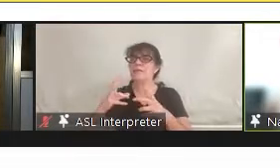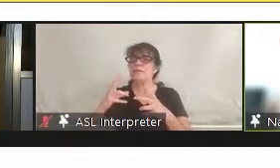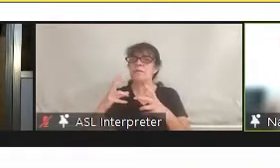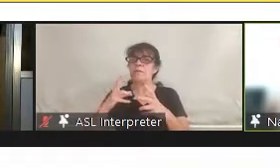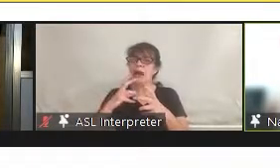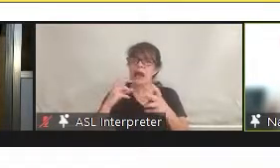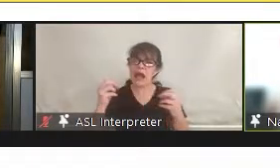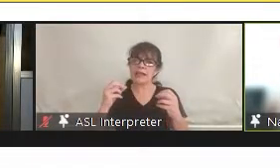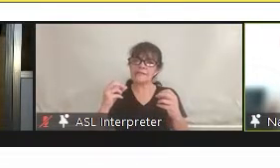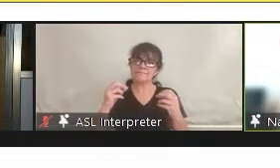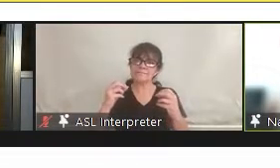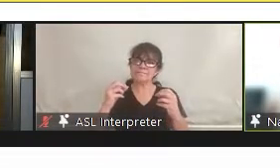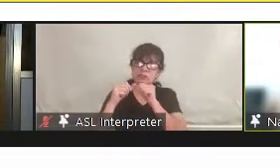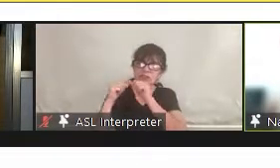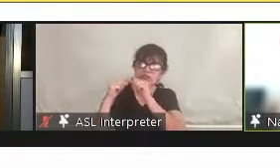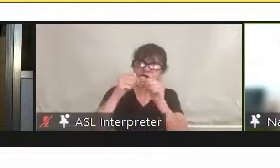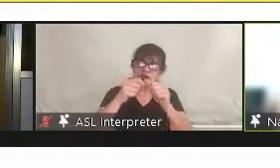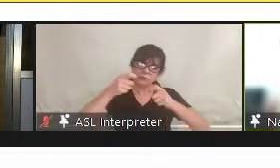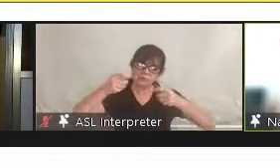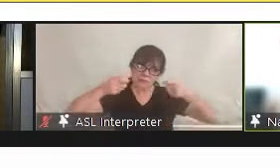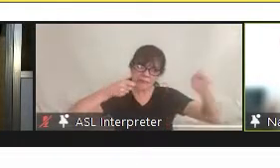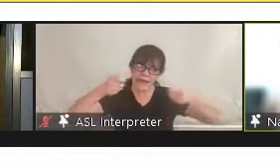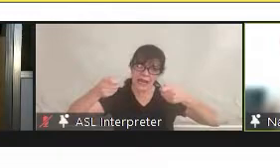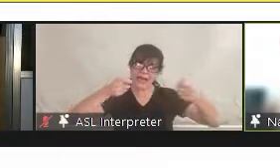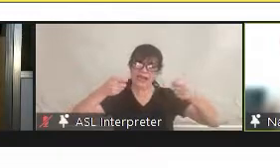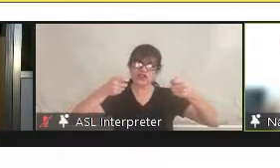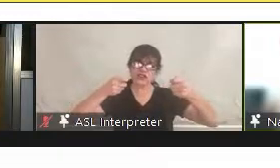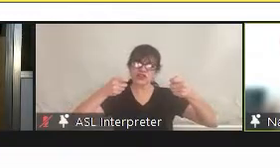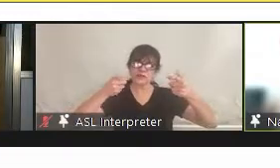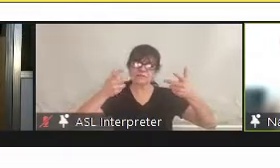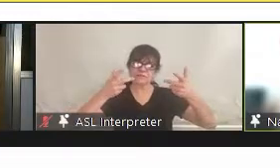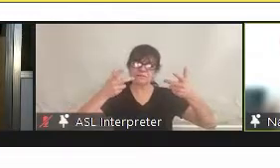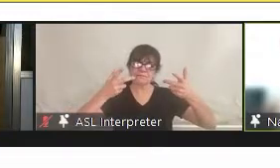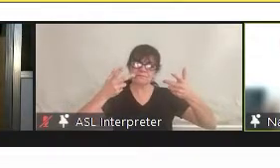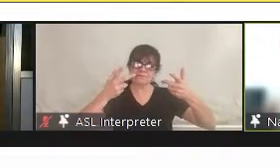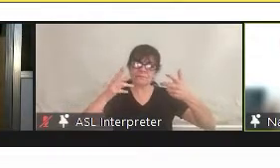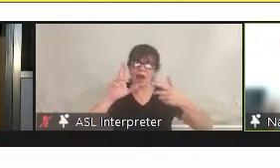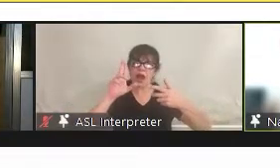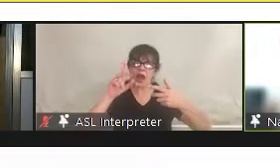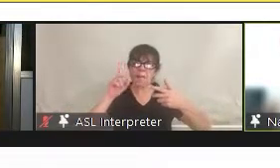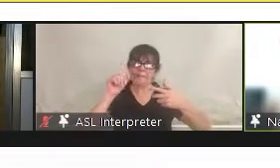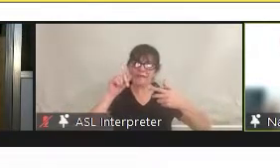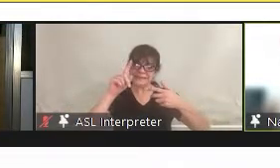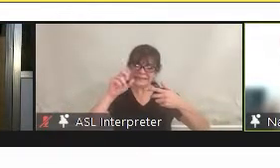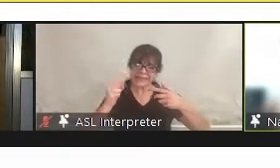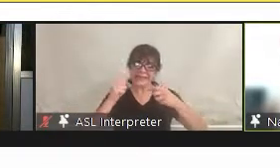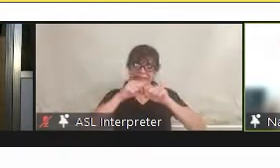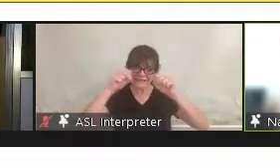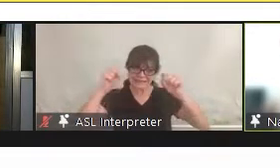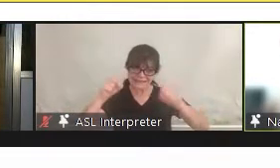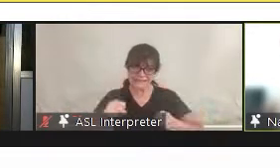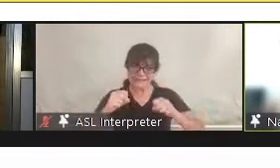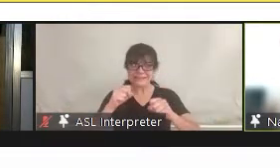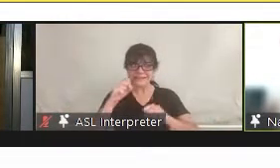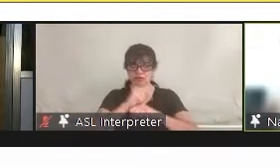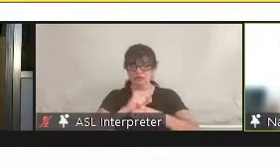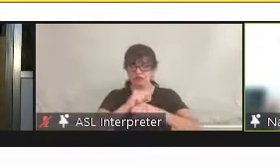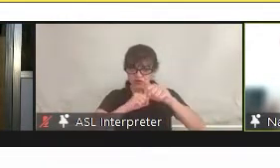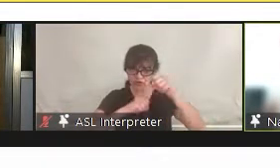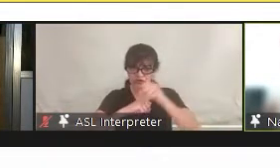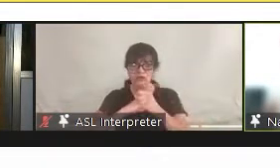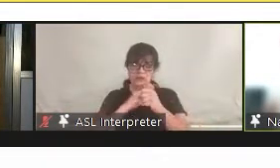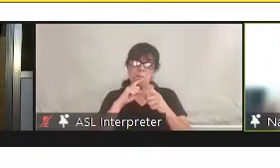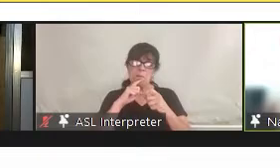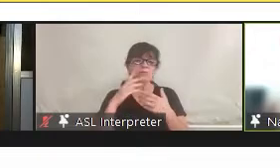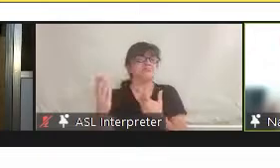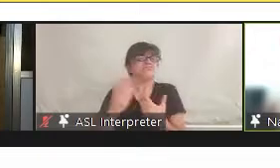to manage and update the system, etc. But despite these